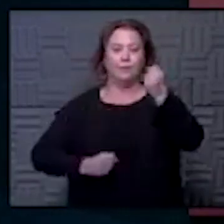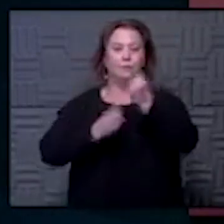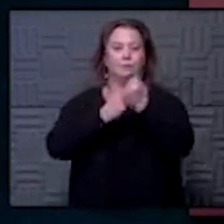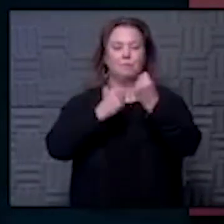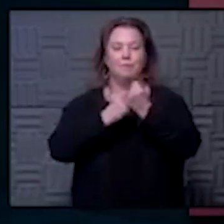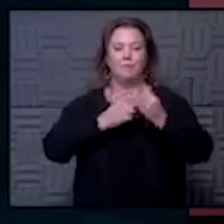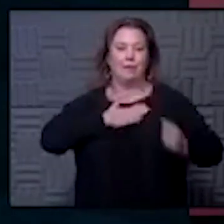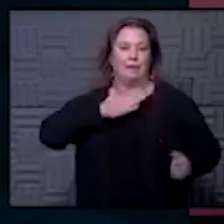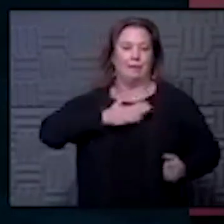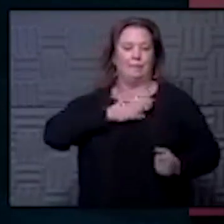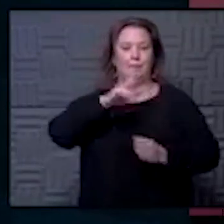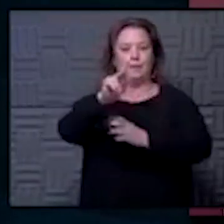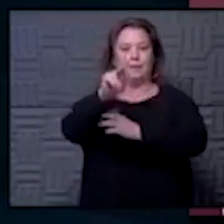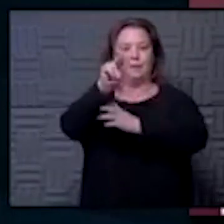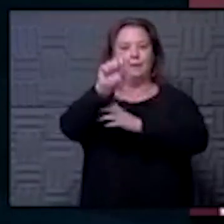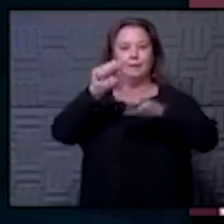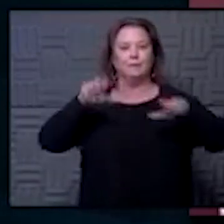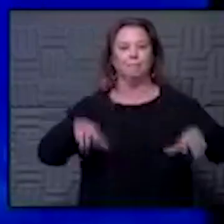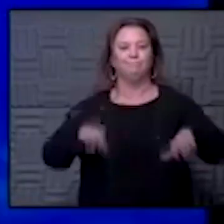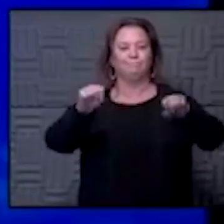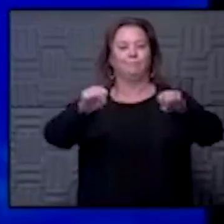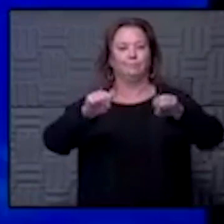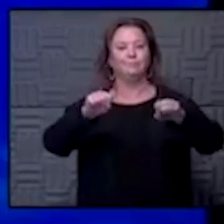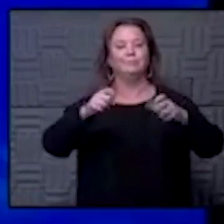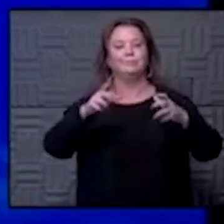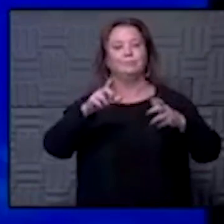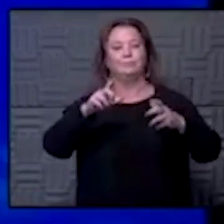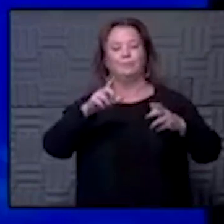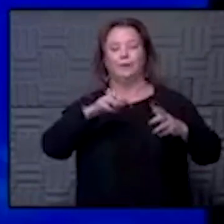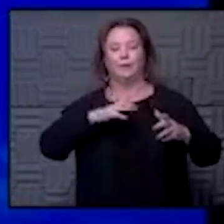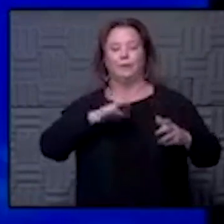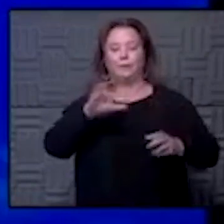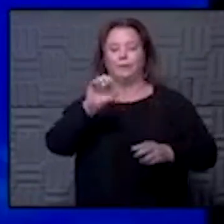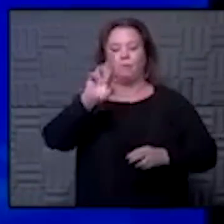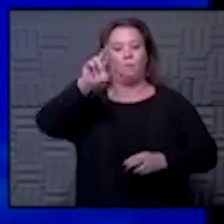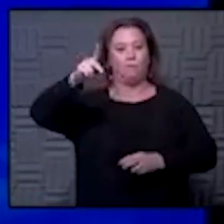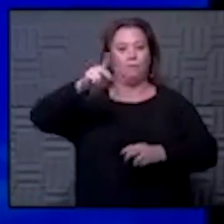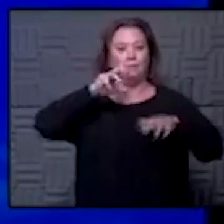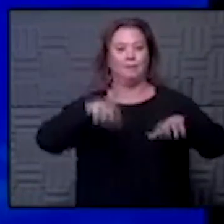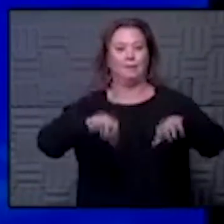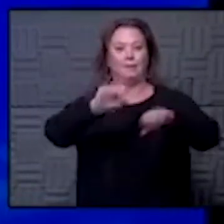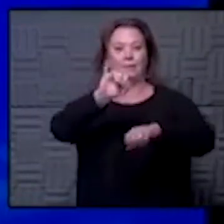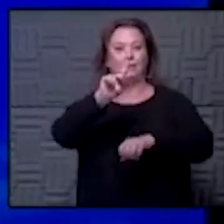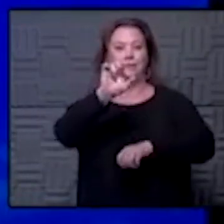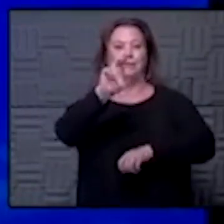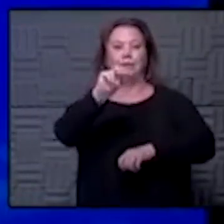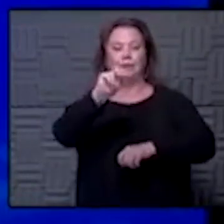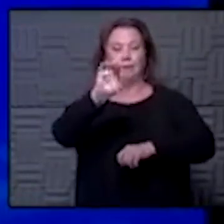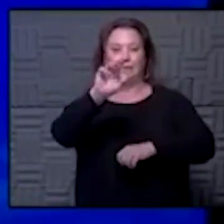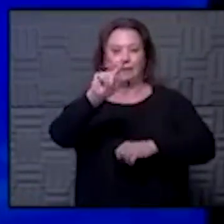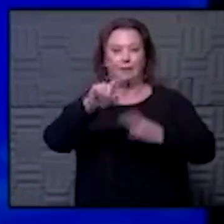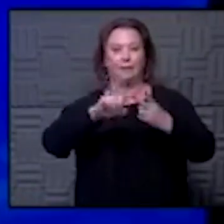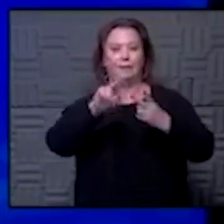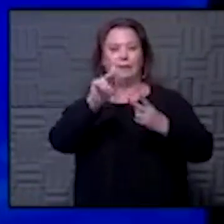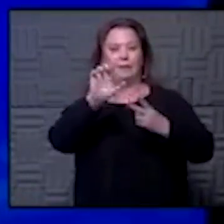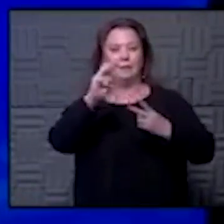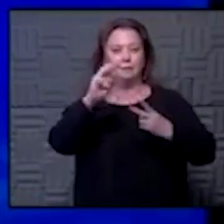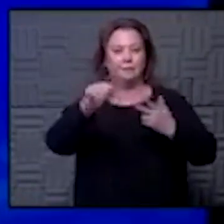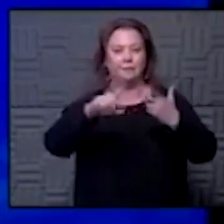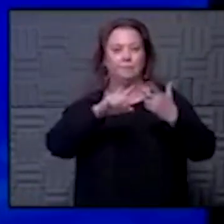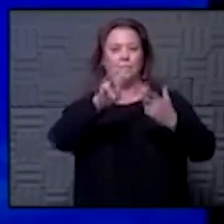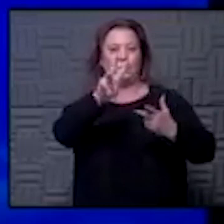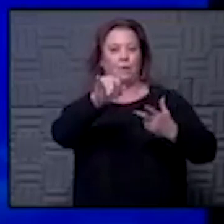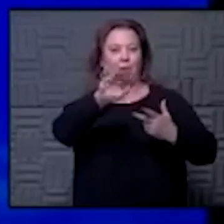and I'm delighted that Kansas has taken that step. I'm delighted that the Core 4 has taken that step, especially Jackson County, Kansas City, Missouri, Wyandotte